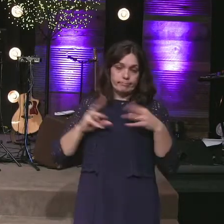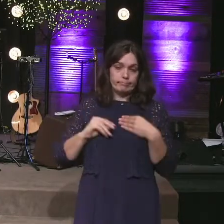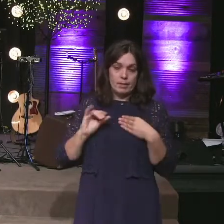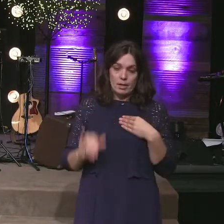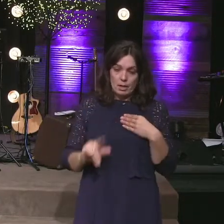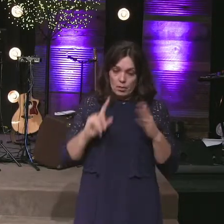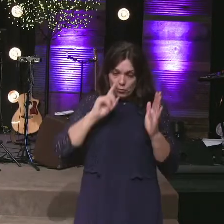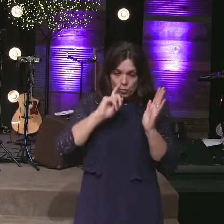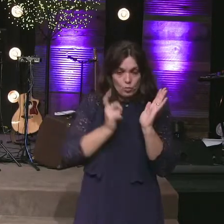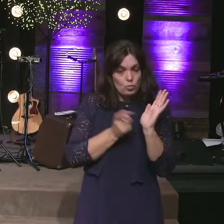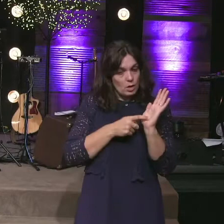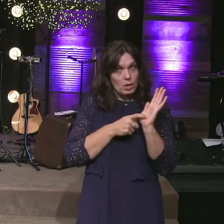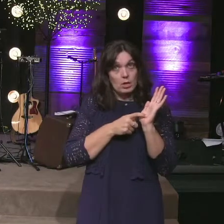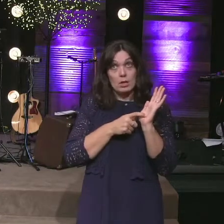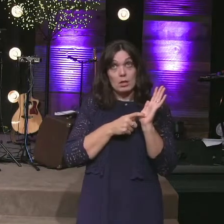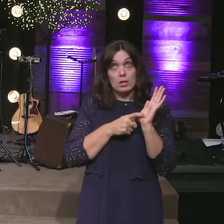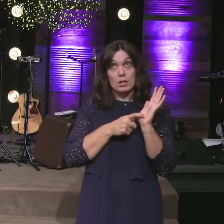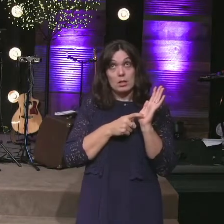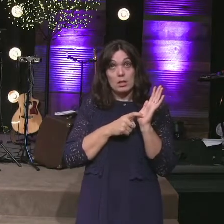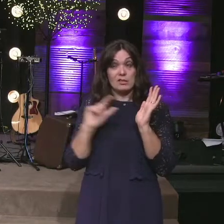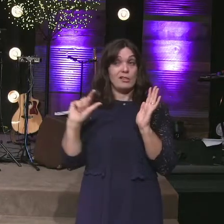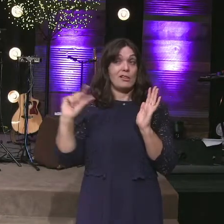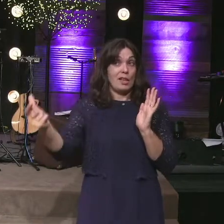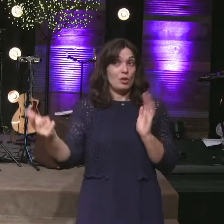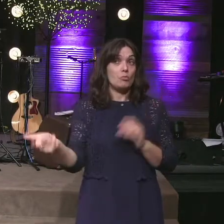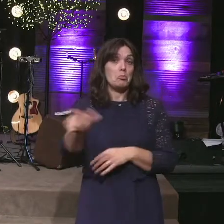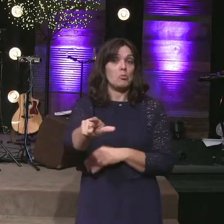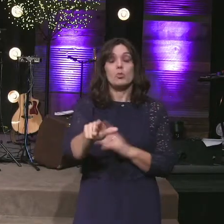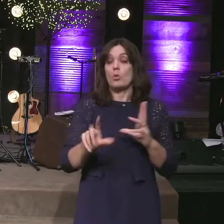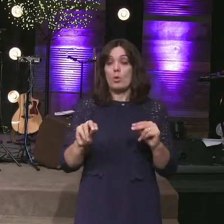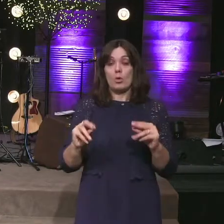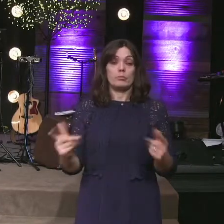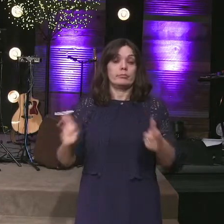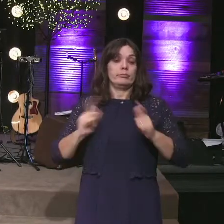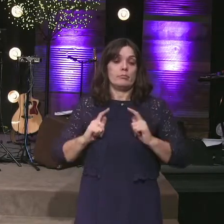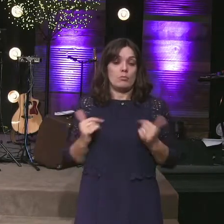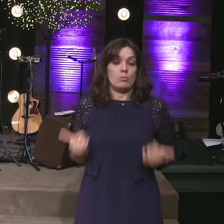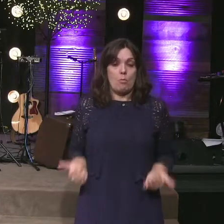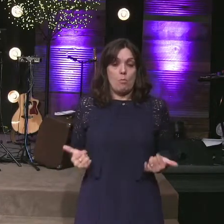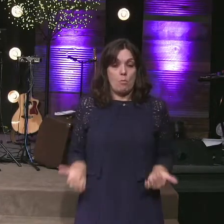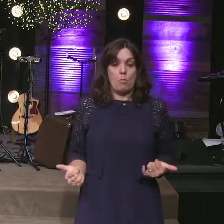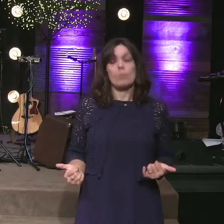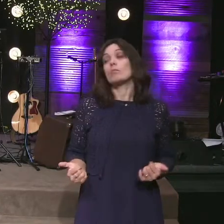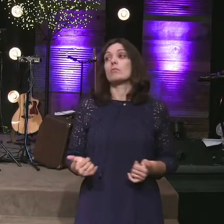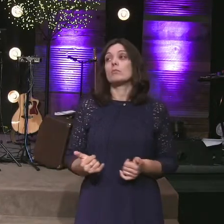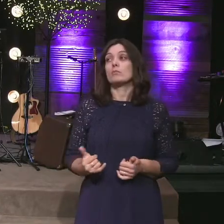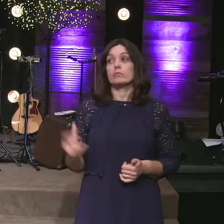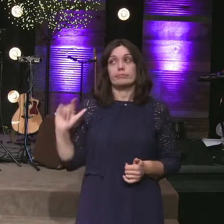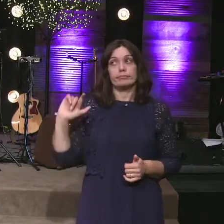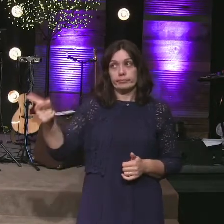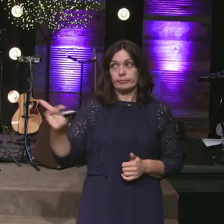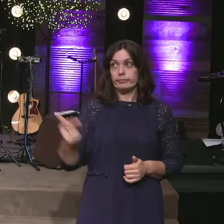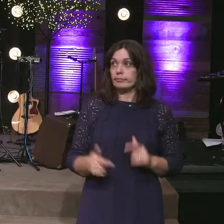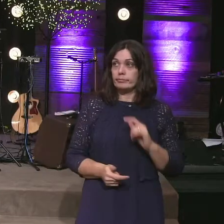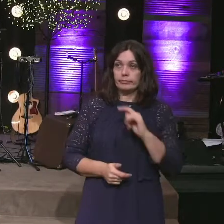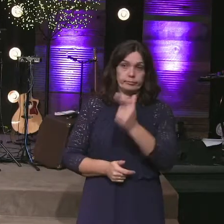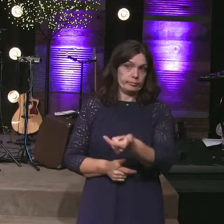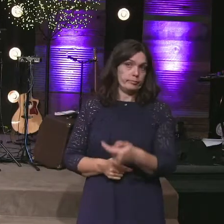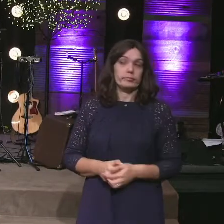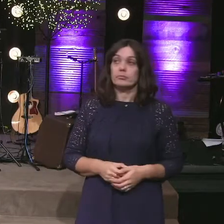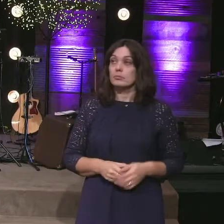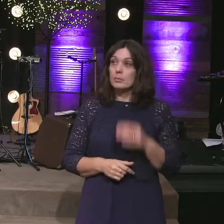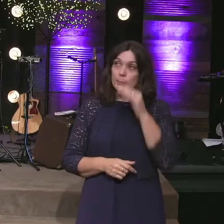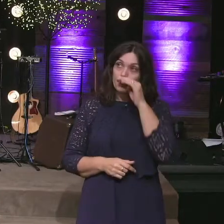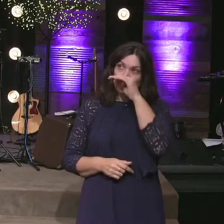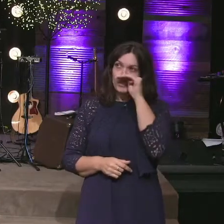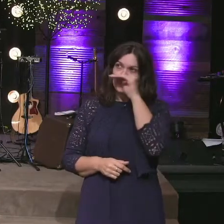recognize there's not going to be another. We're it. You're it. I'm it. You're it. We've